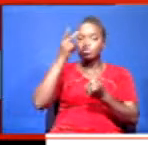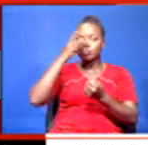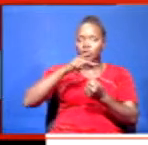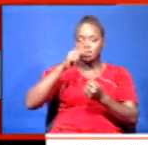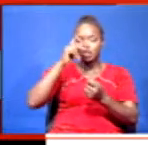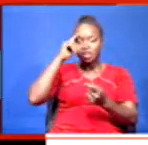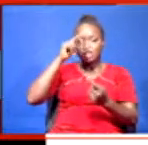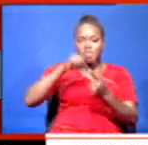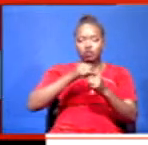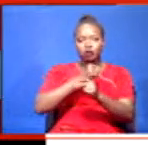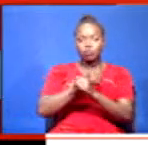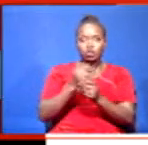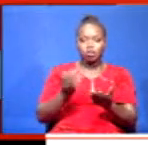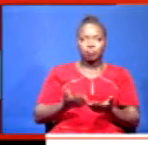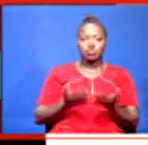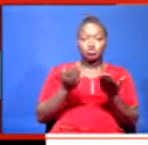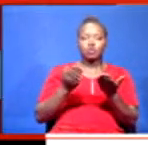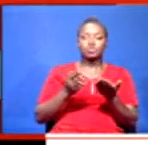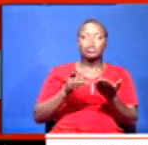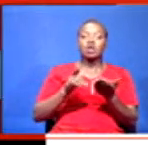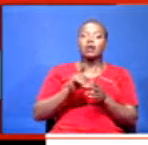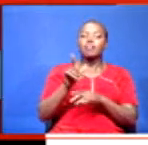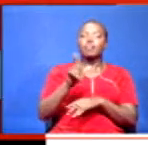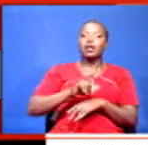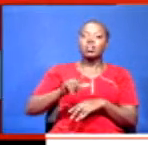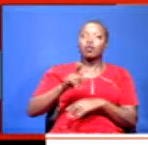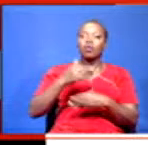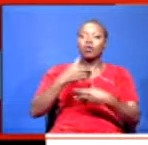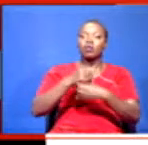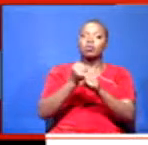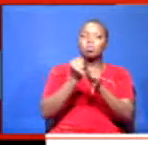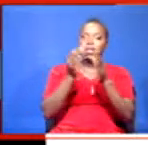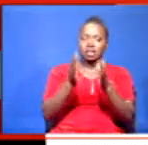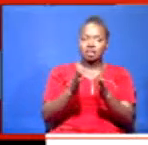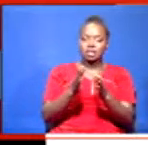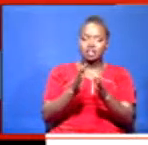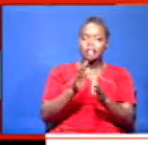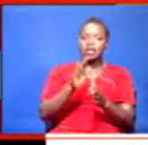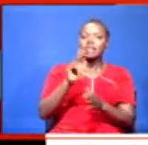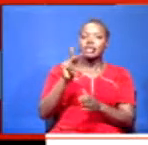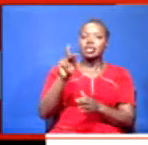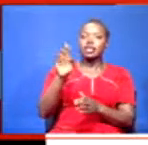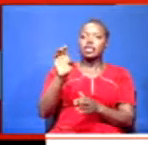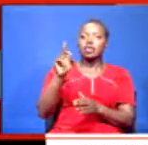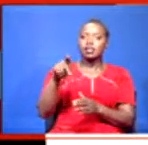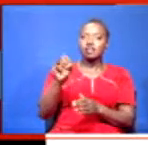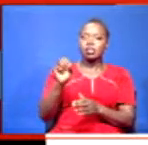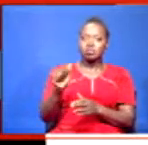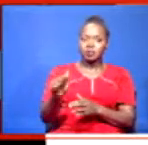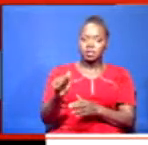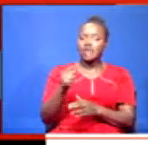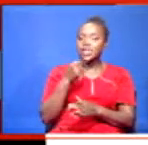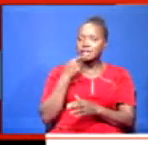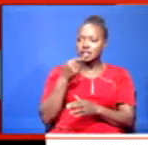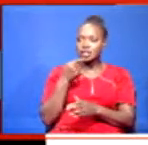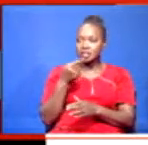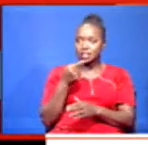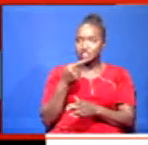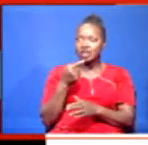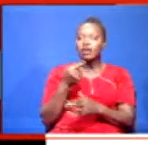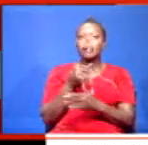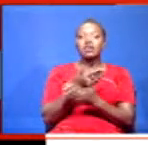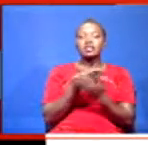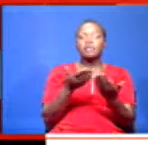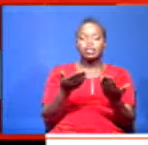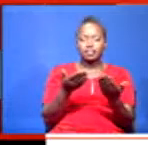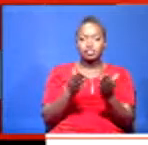and promote local assemblers. The Kenya Private Sector Alliance says the intervention will build the market for local products while